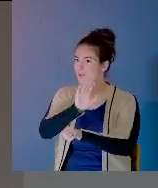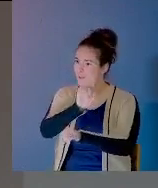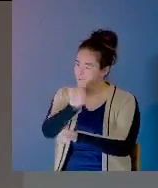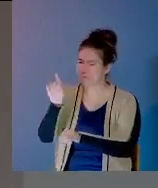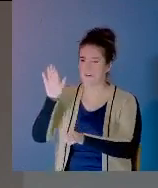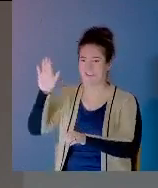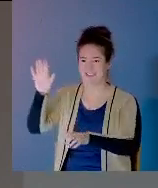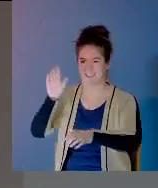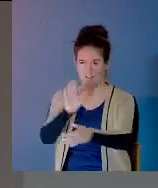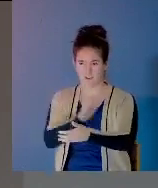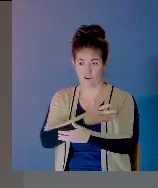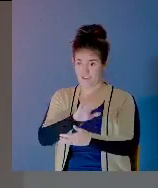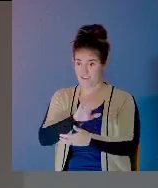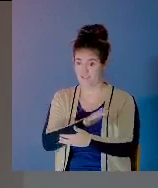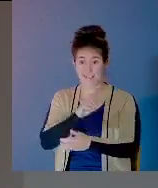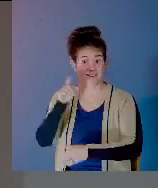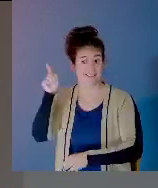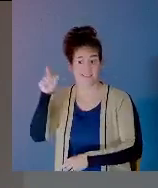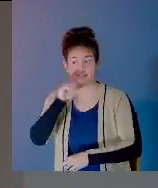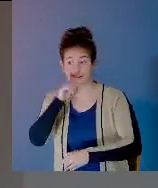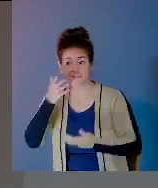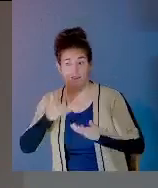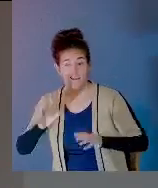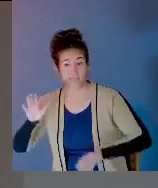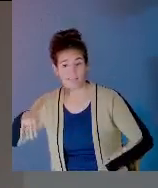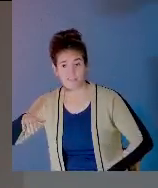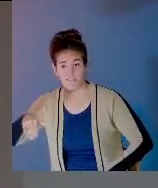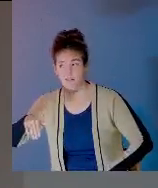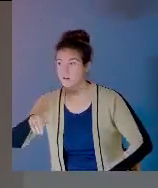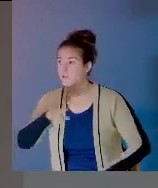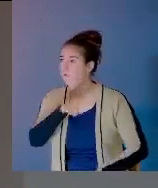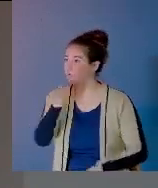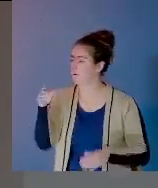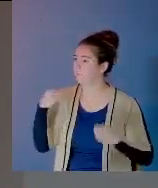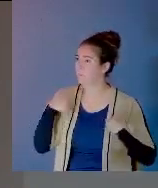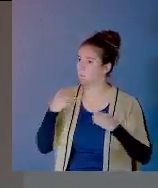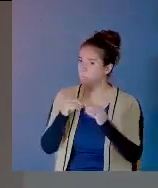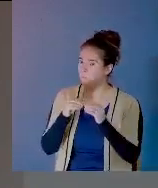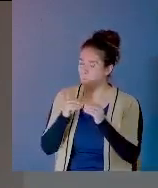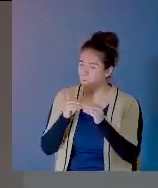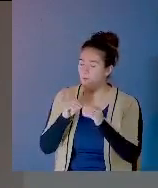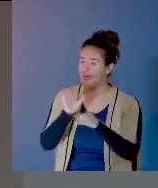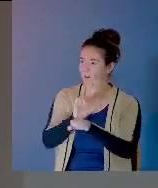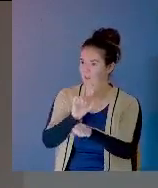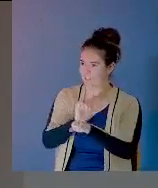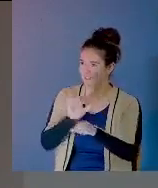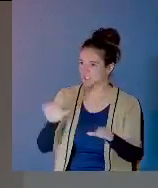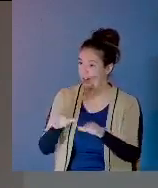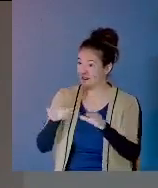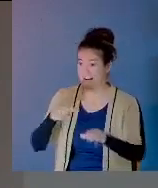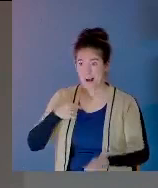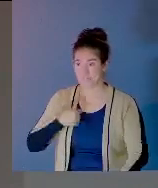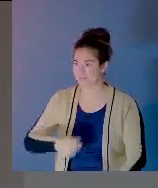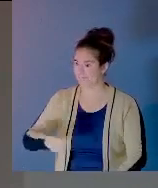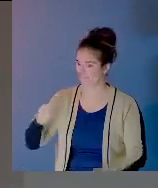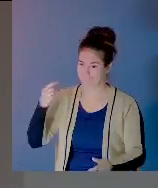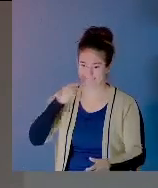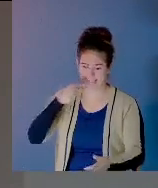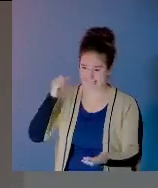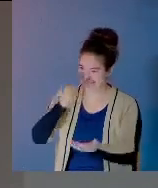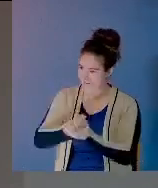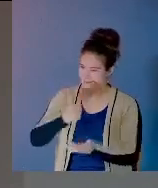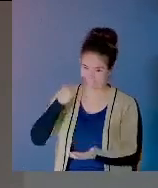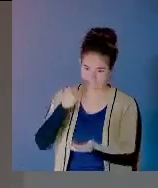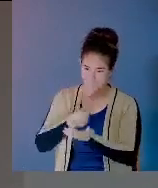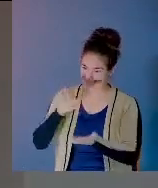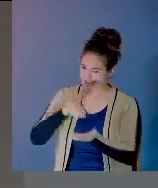than this life. And I'm going to beat this one to death till he comes back from this pulpit. He didn't